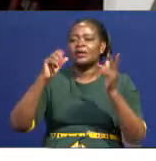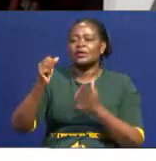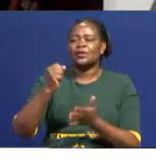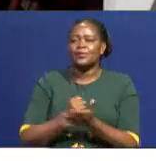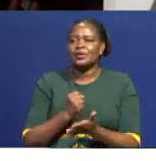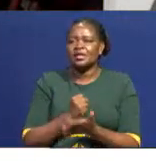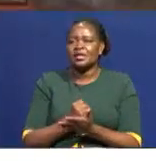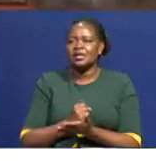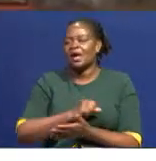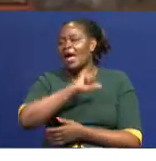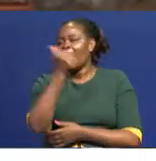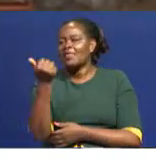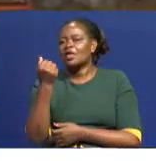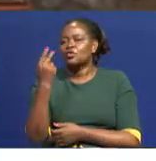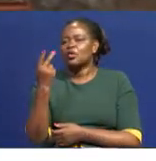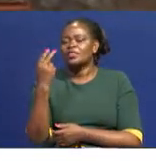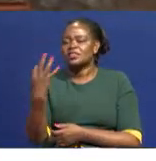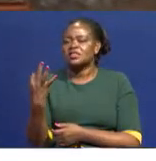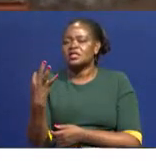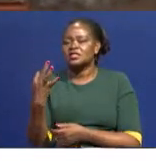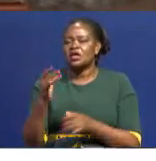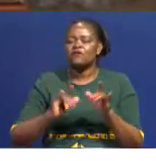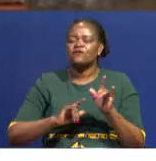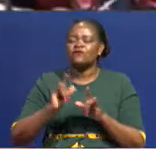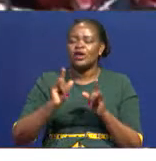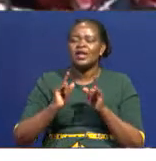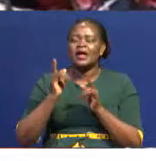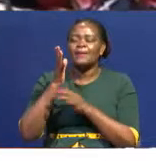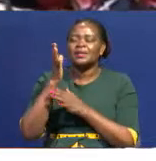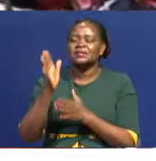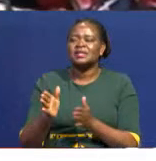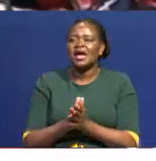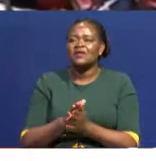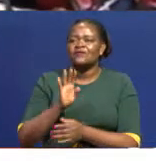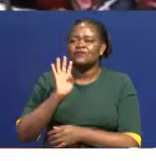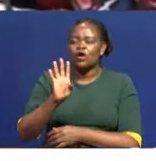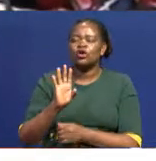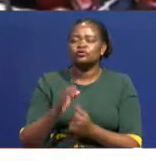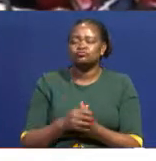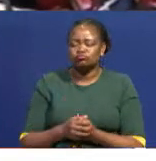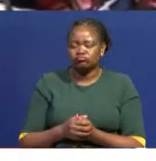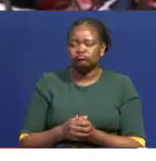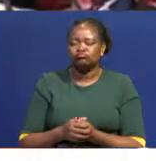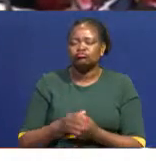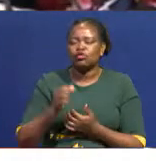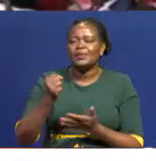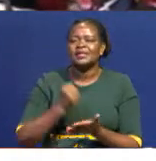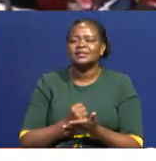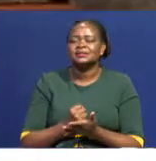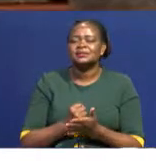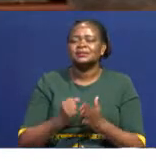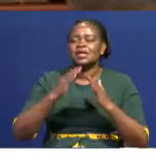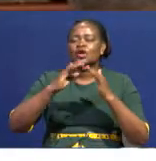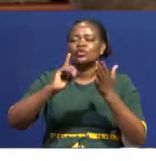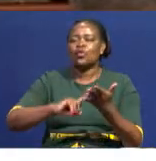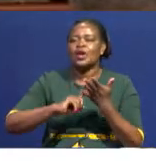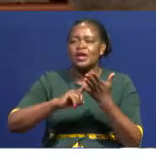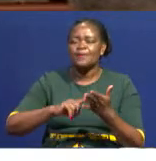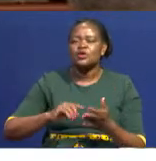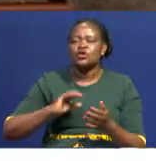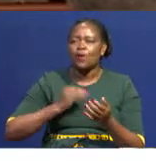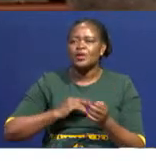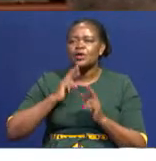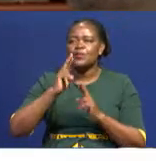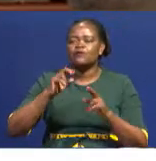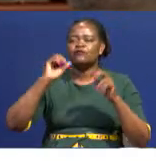nomination of other 23 foreign envoy and four consular general nominees. The House is set to debate the committee report